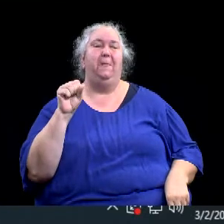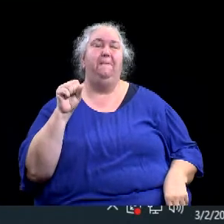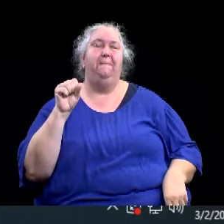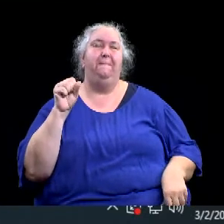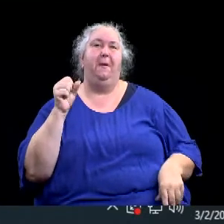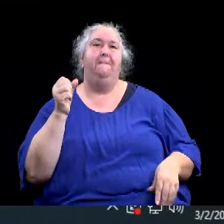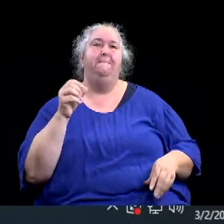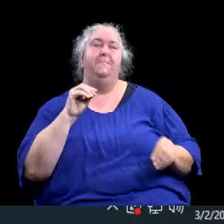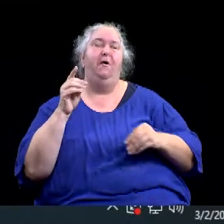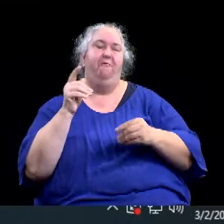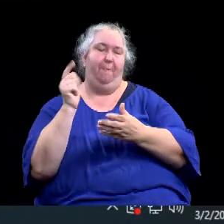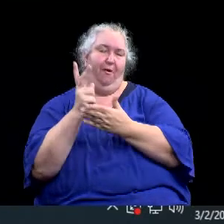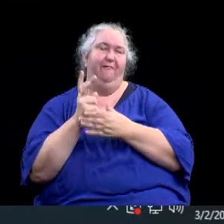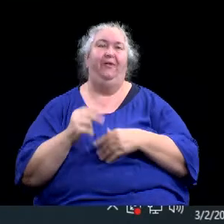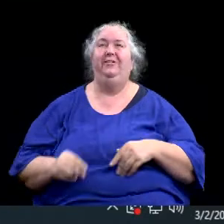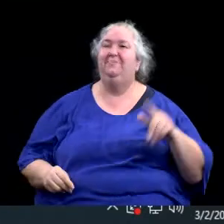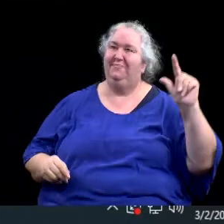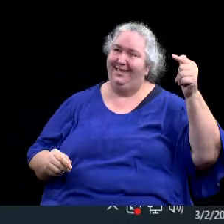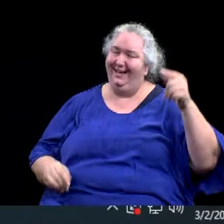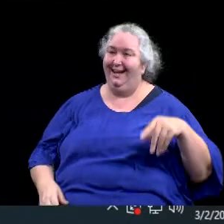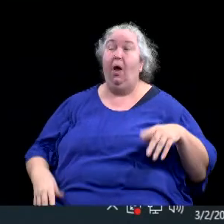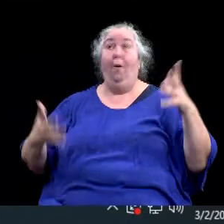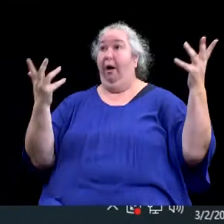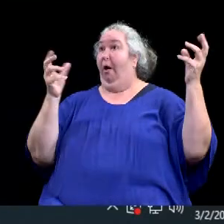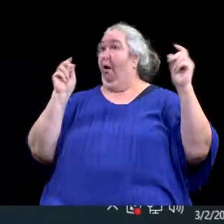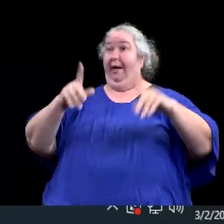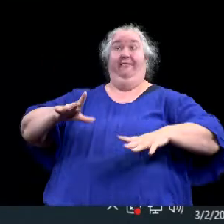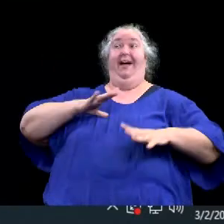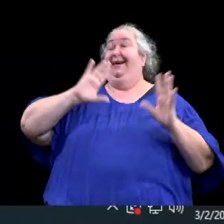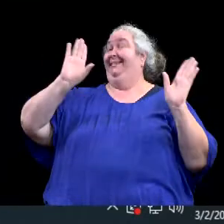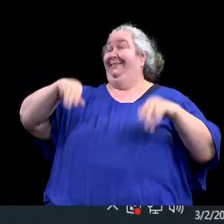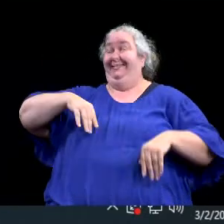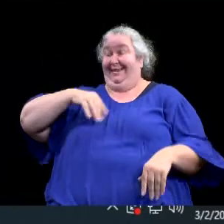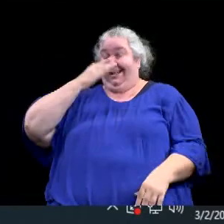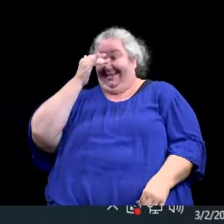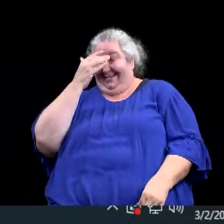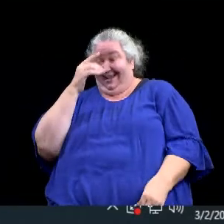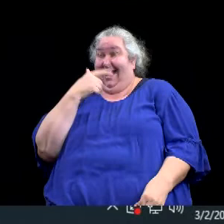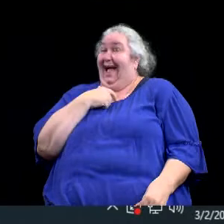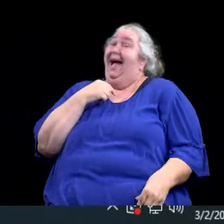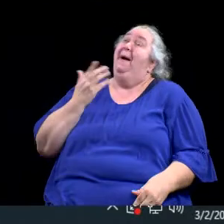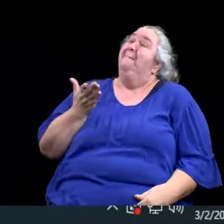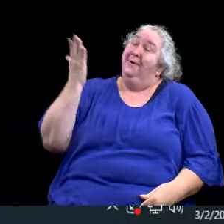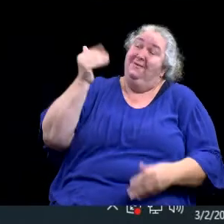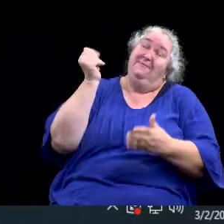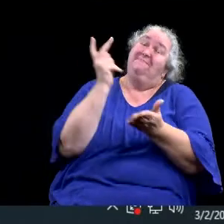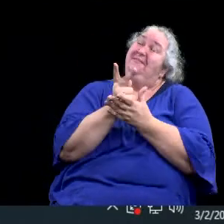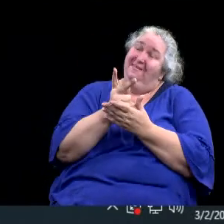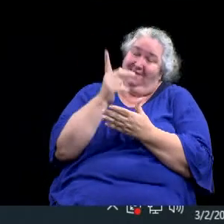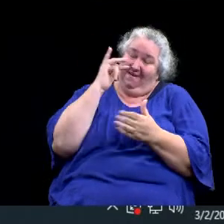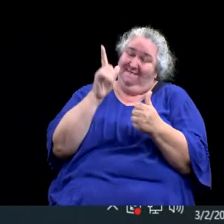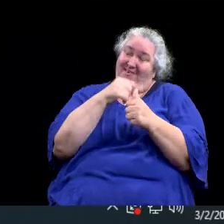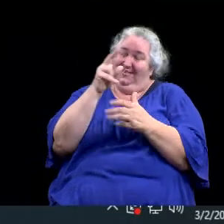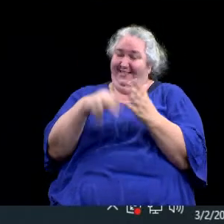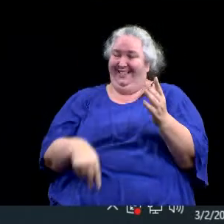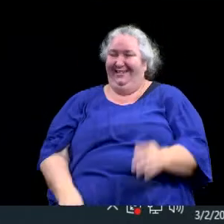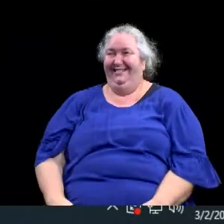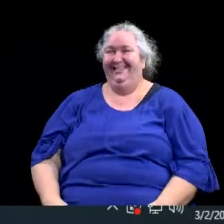Okay, well, I guess I'll first motion to approve on first reading. I'm so sorry.